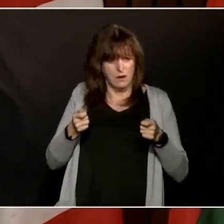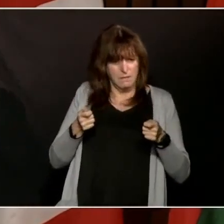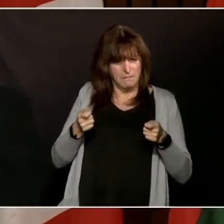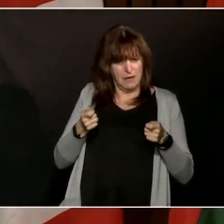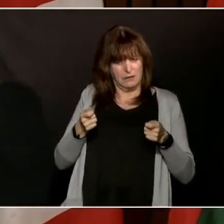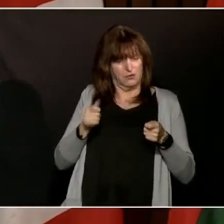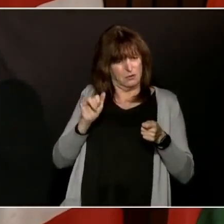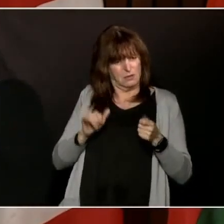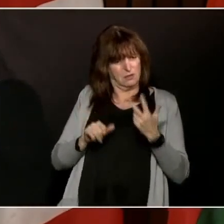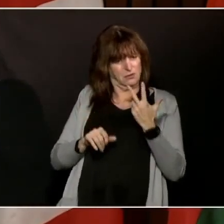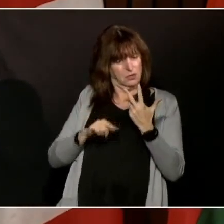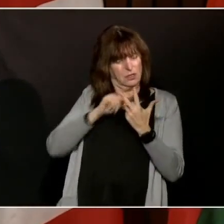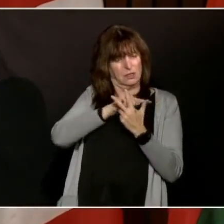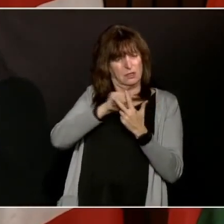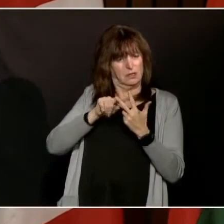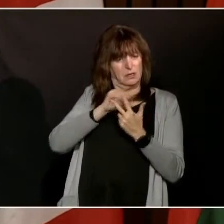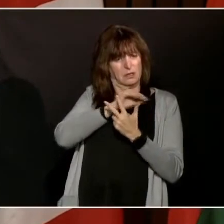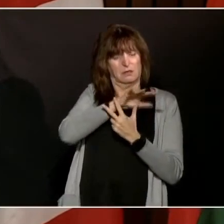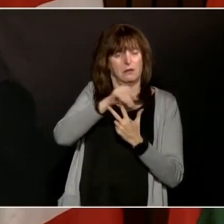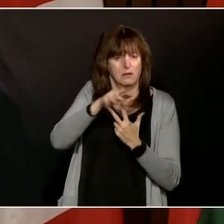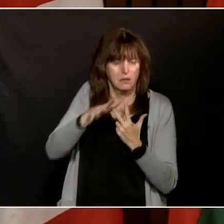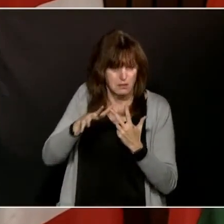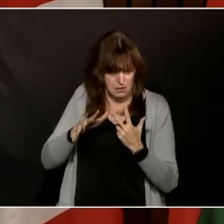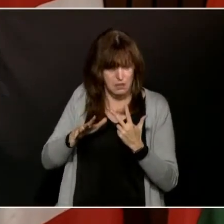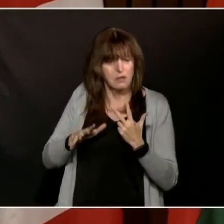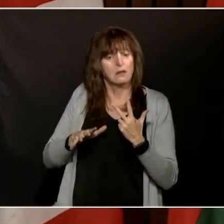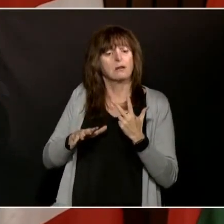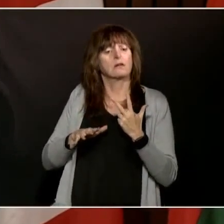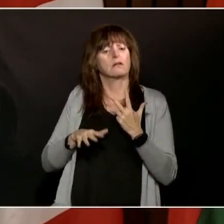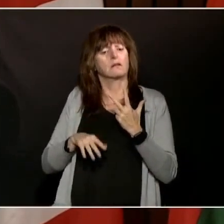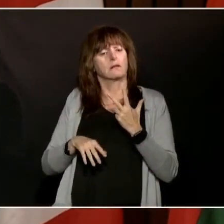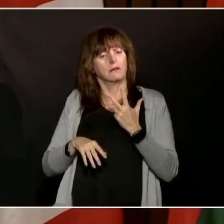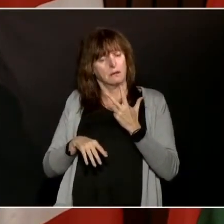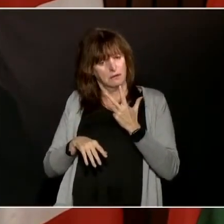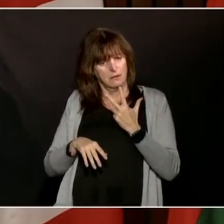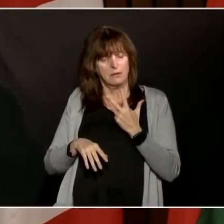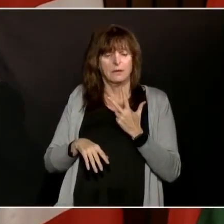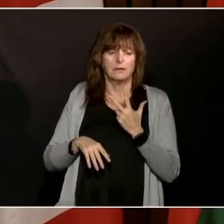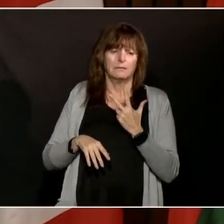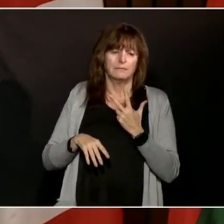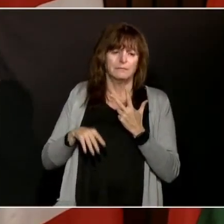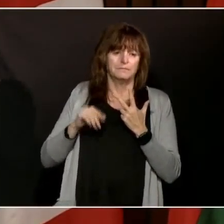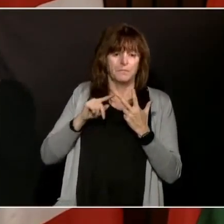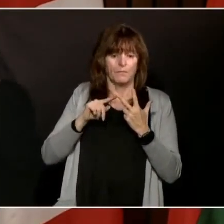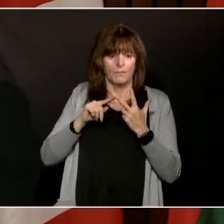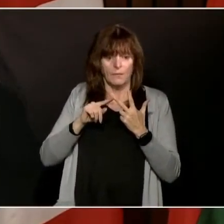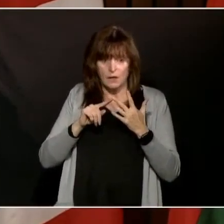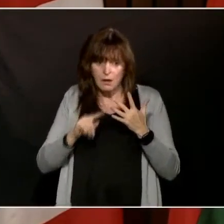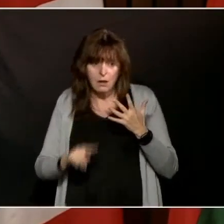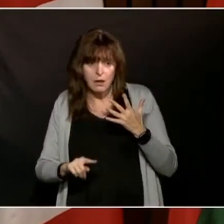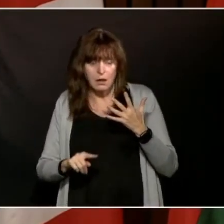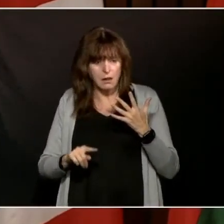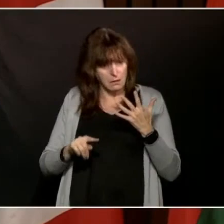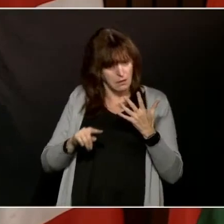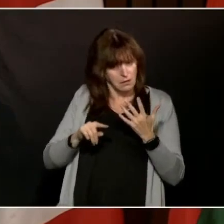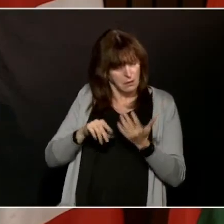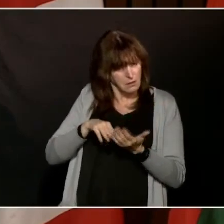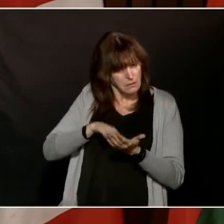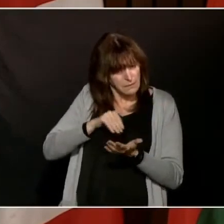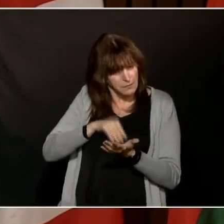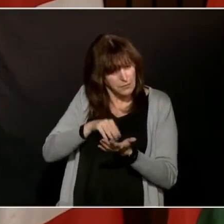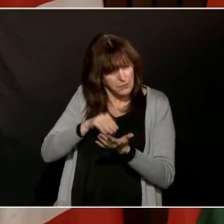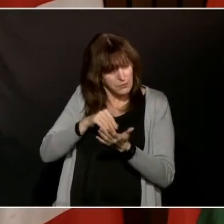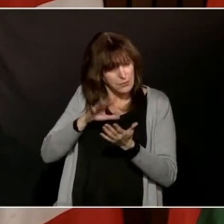that continues. We continue to learn more about these variants, and again, it's having enough information in